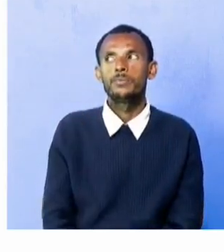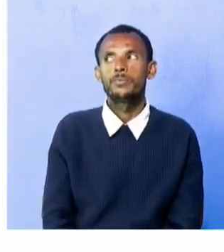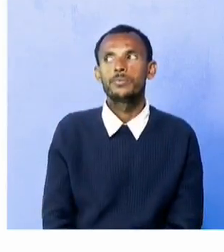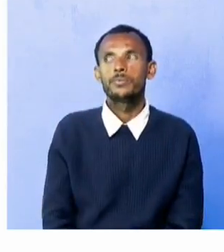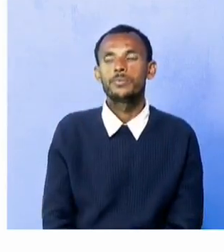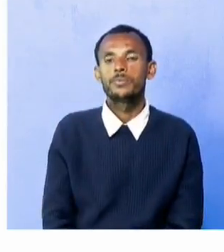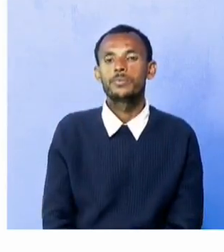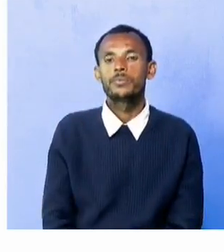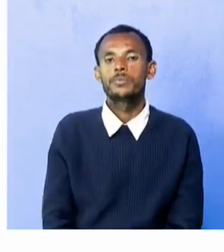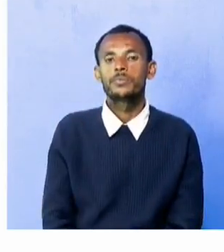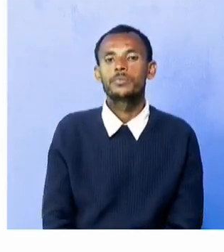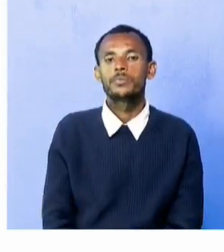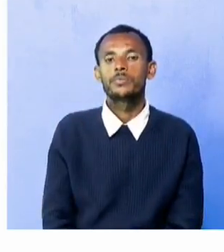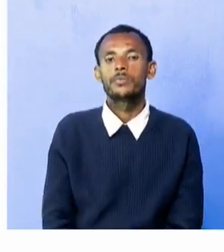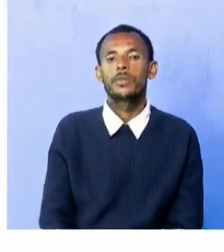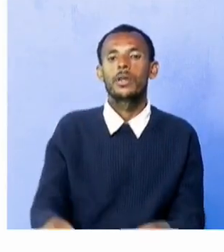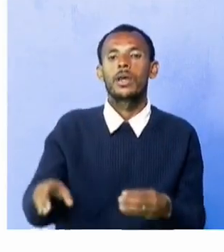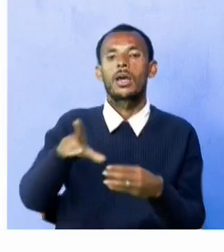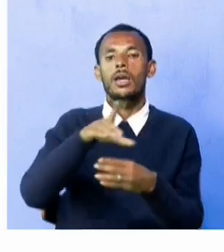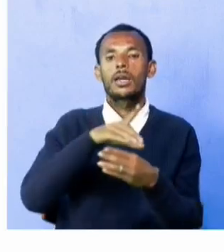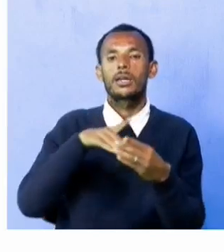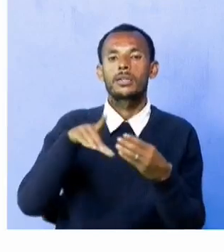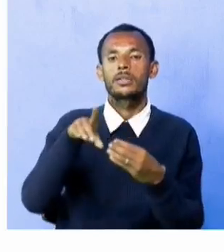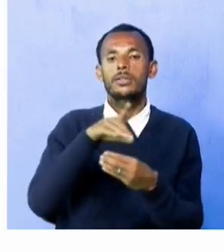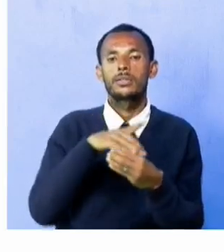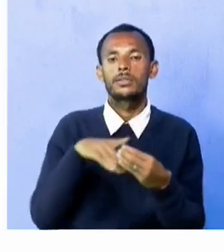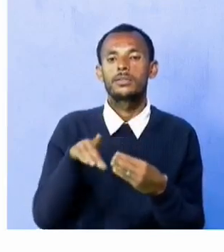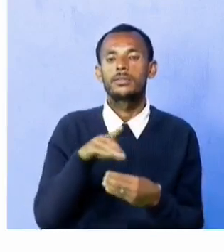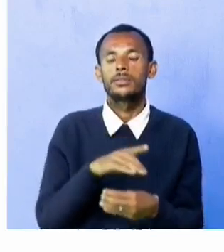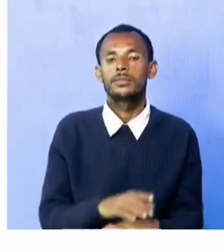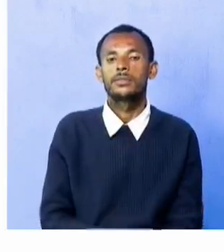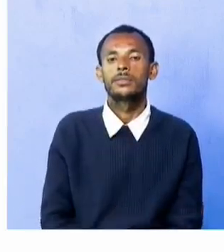is a region